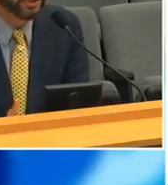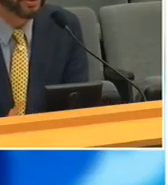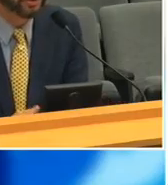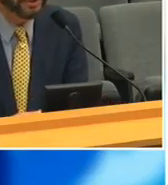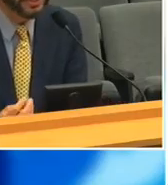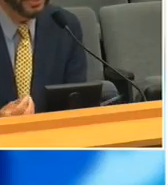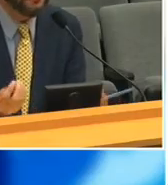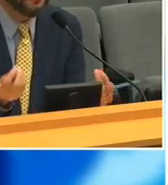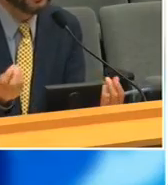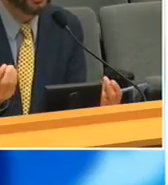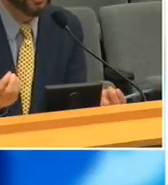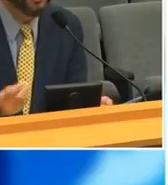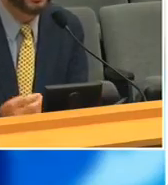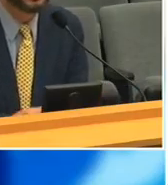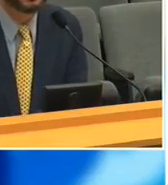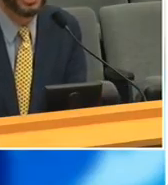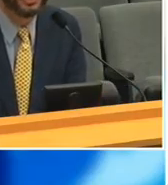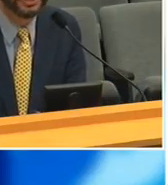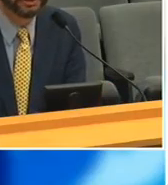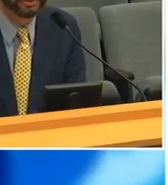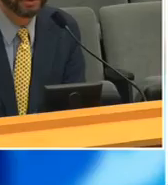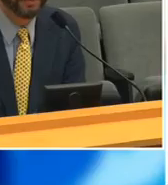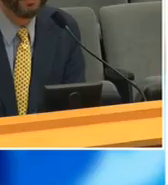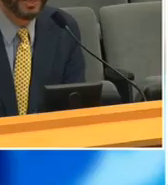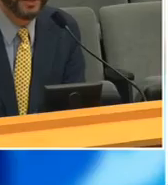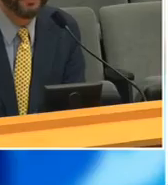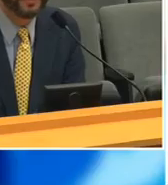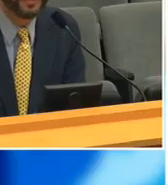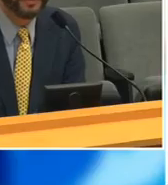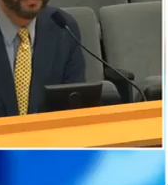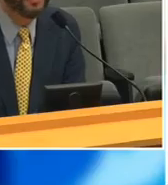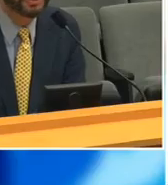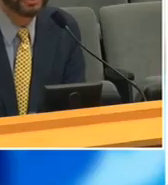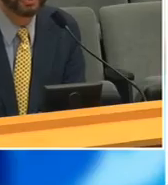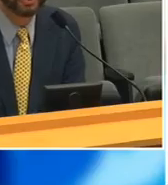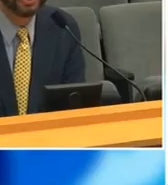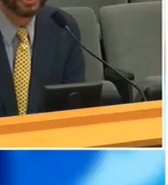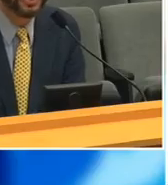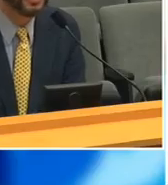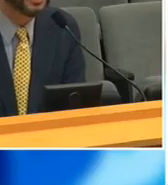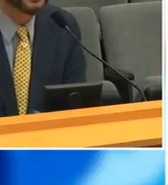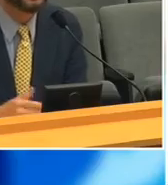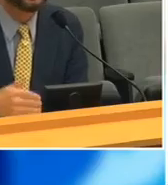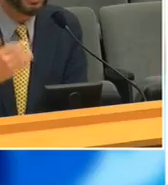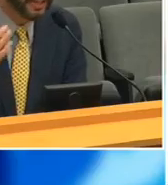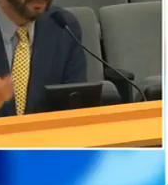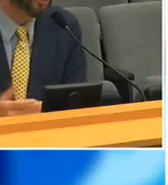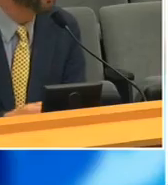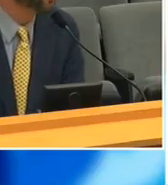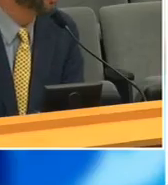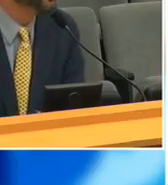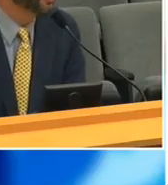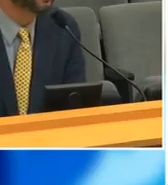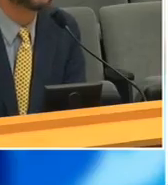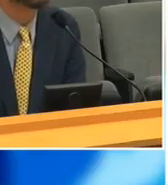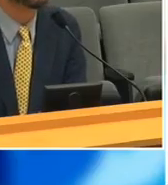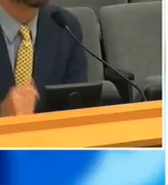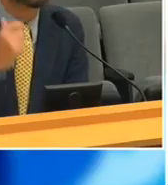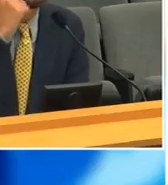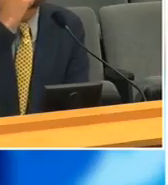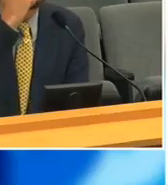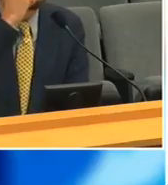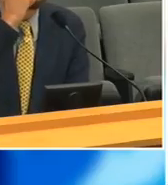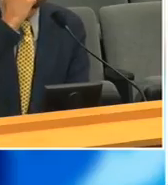instructional materials, really kind of physical things that schools, primarily schools, need. That would also include things like